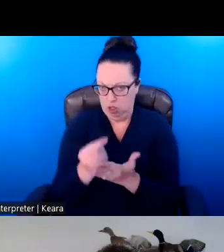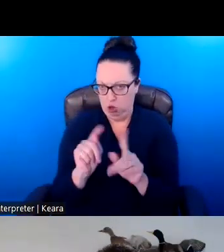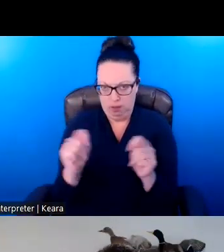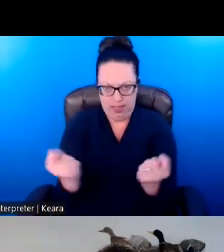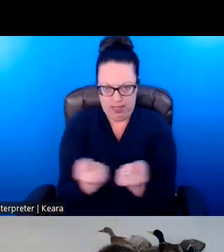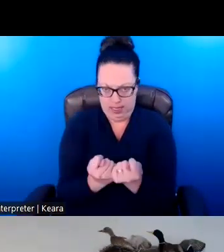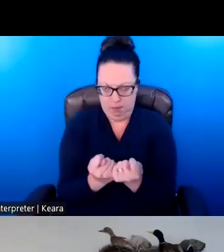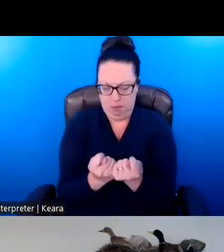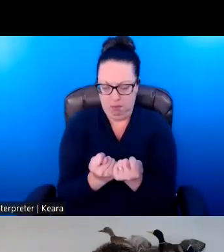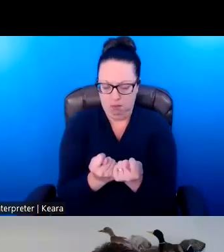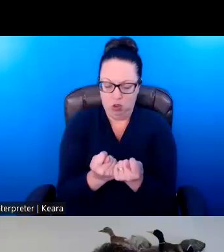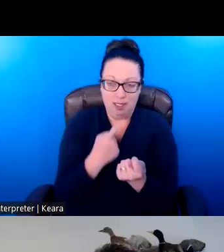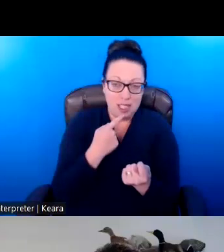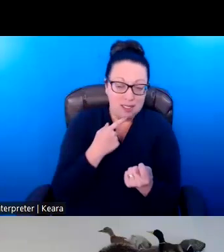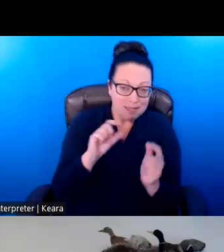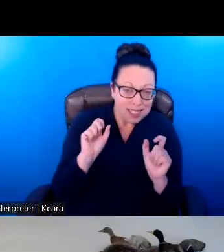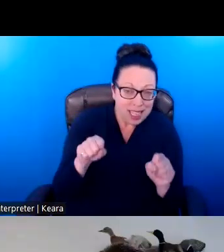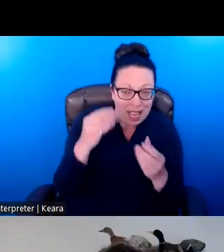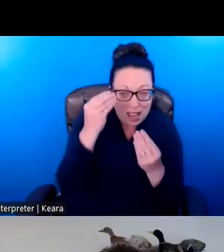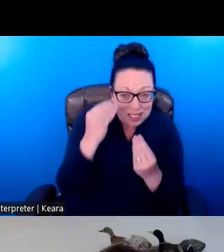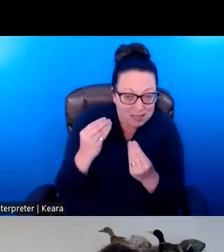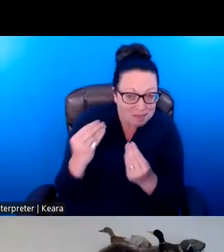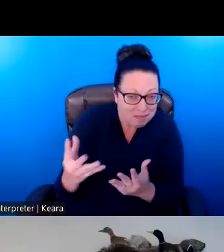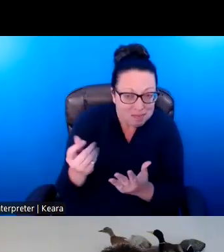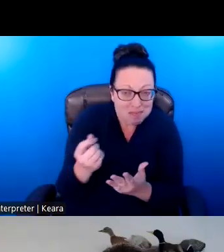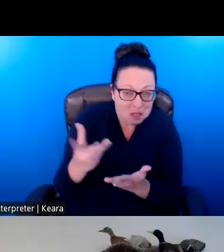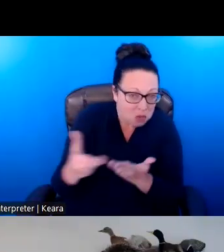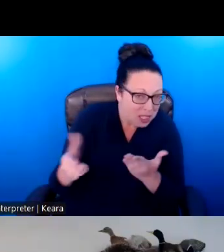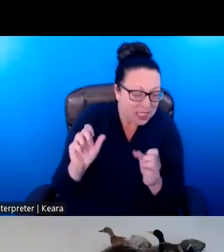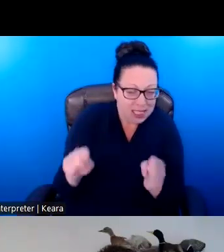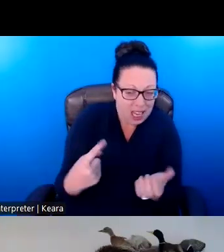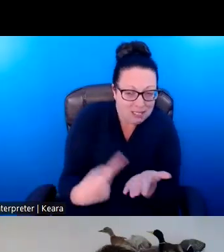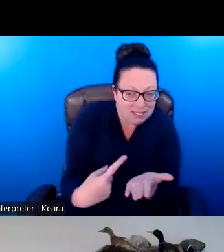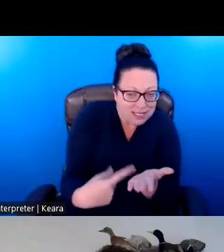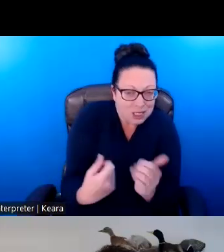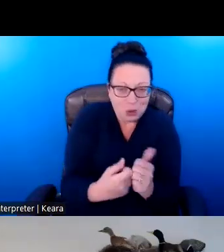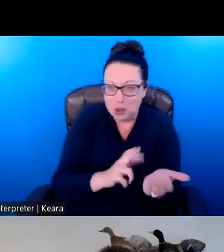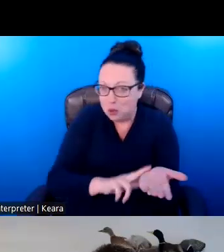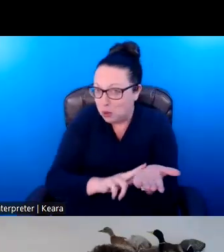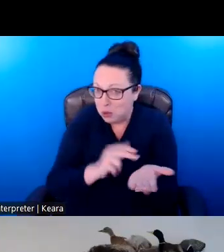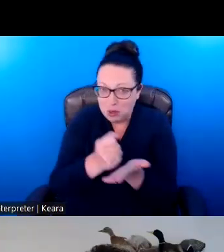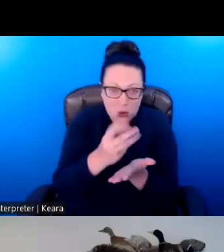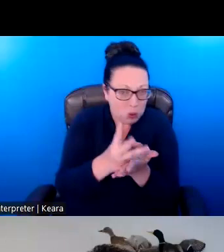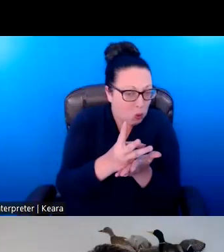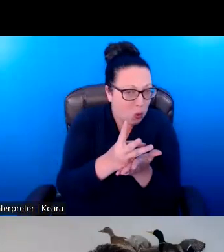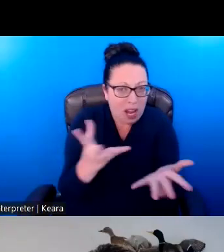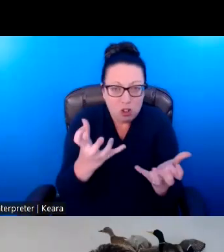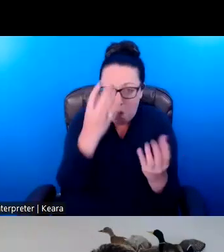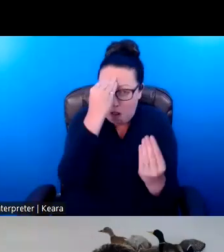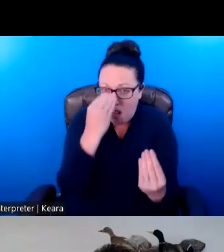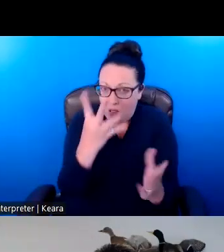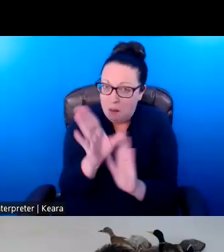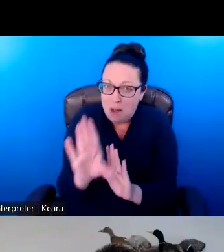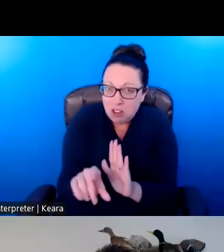one, can you just give information? Can you talk to a nurse, a social worker, somebody that you could just give the background information